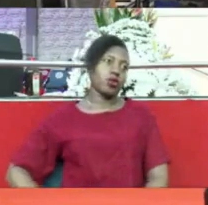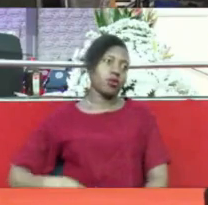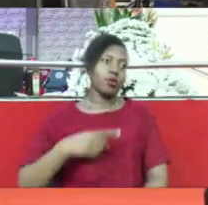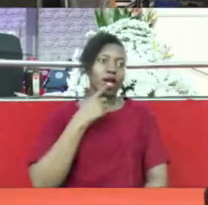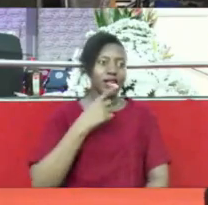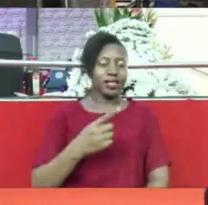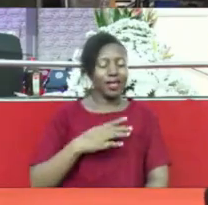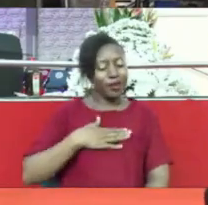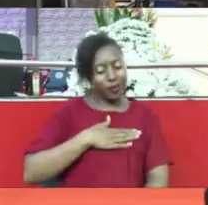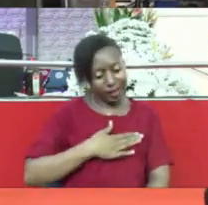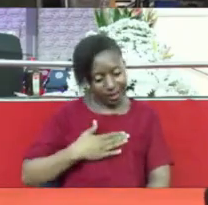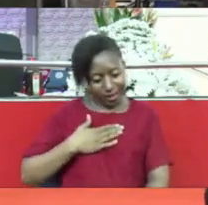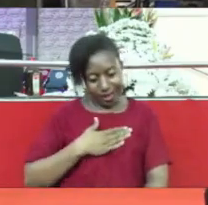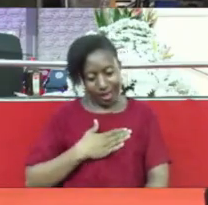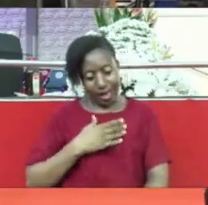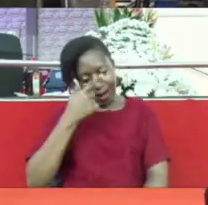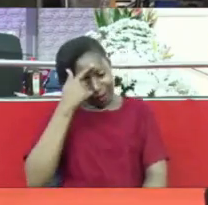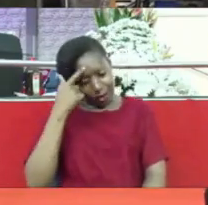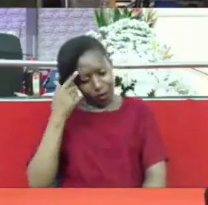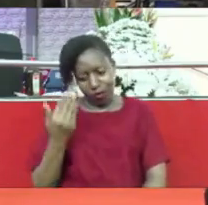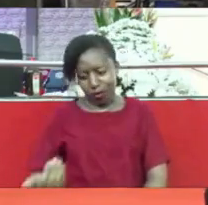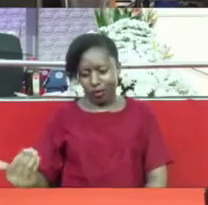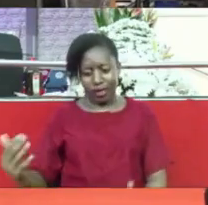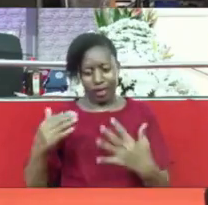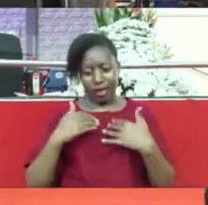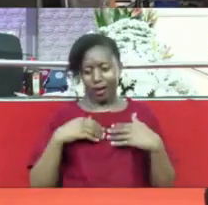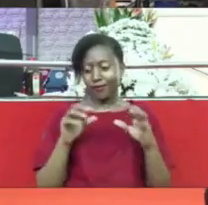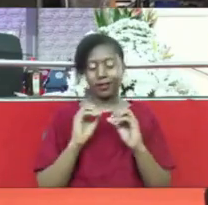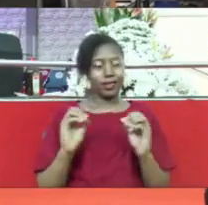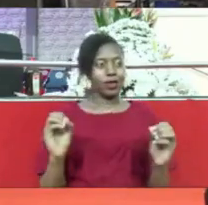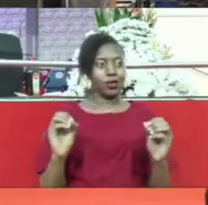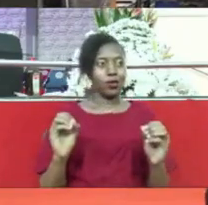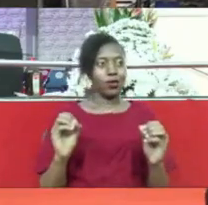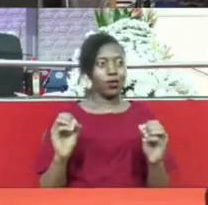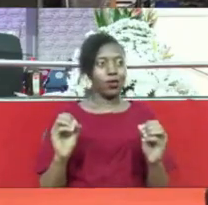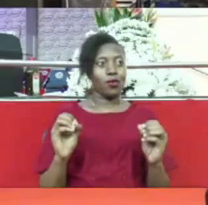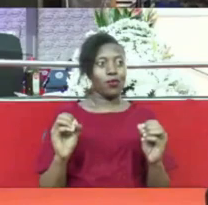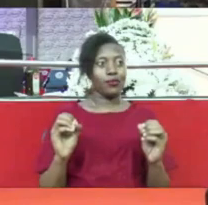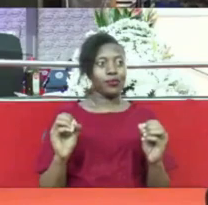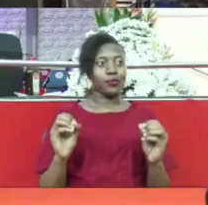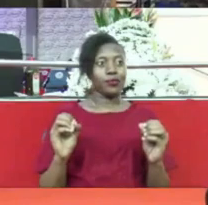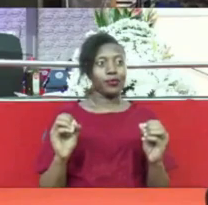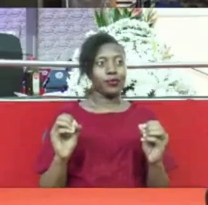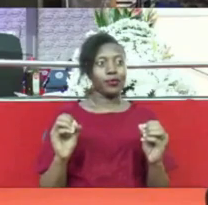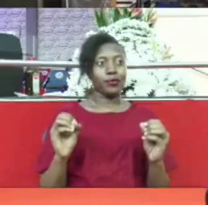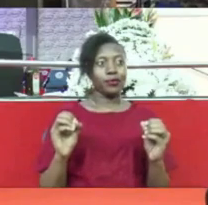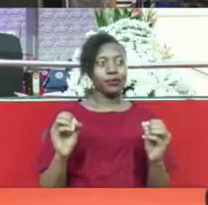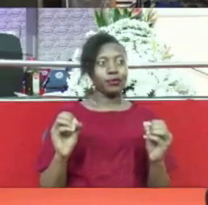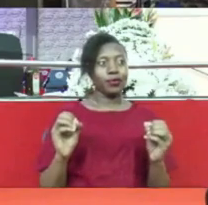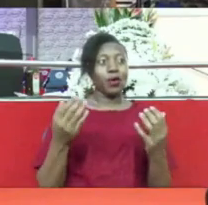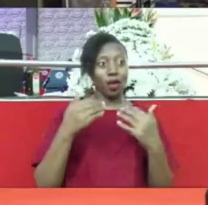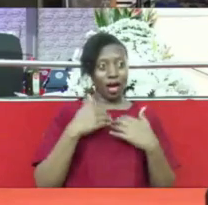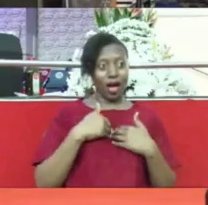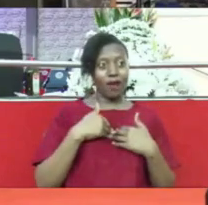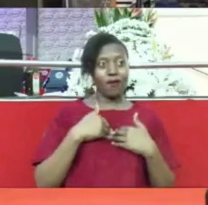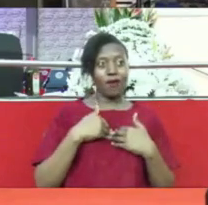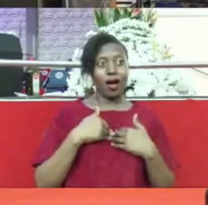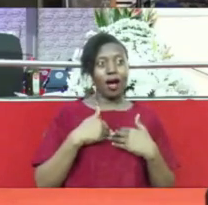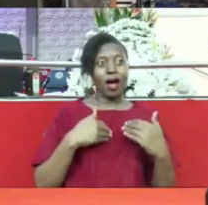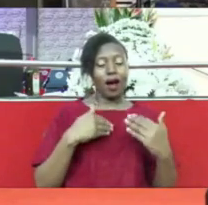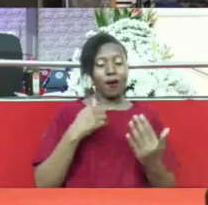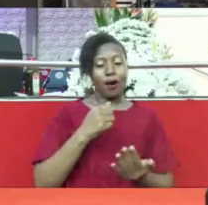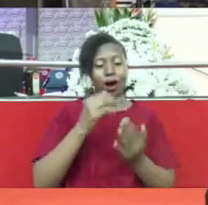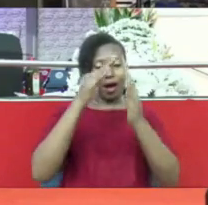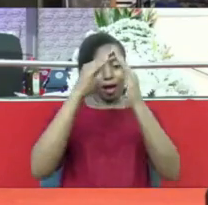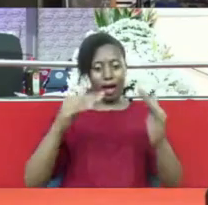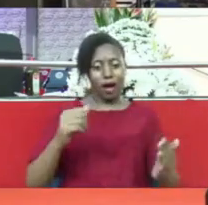please. Akamwambia tafadhali. Because you do not have children. Kwa sababu hatuna mtoto na wewe. So kuna there's this one, our housemaid. Kuna mfanyakazi wewe mjakazi